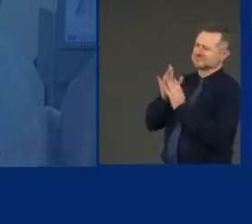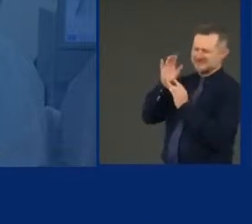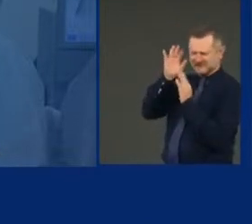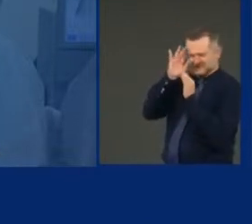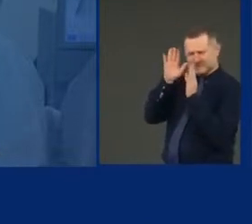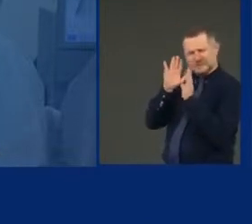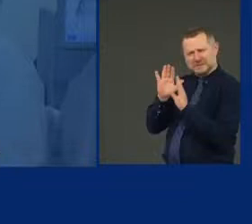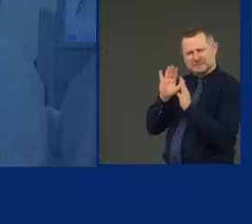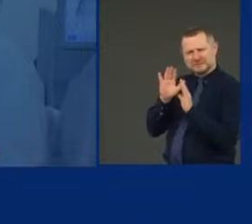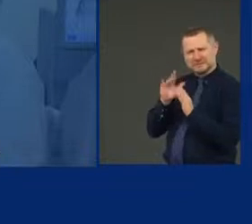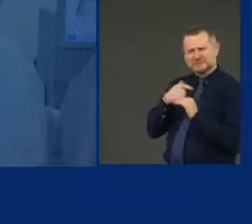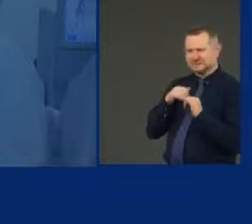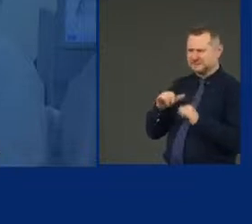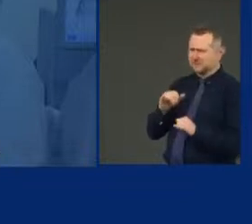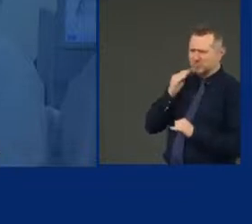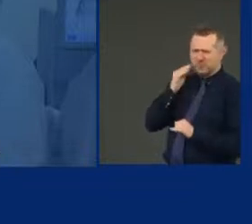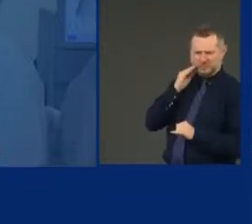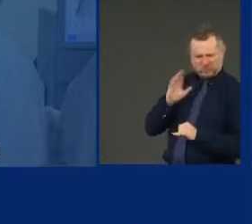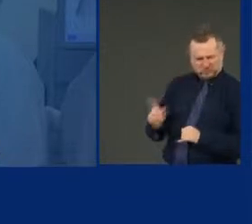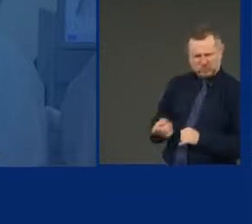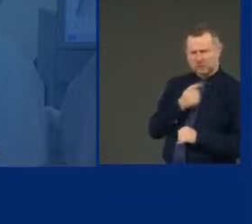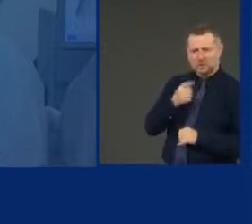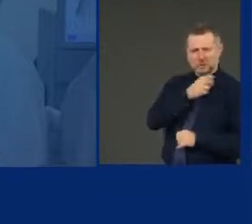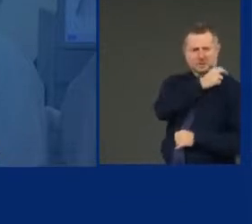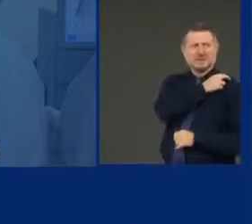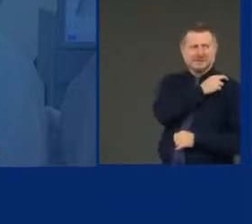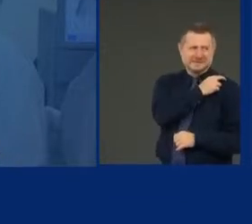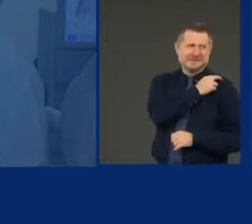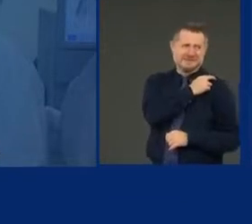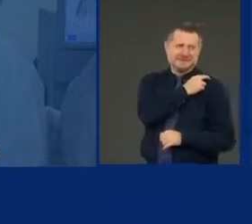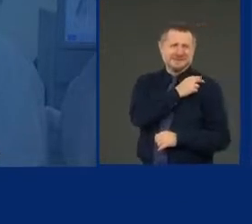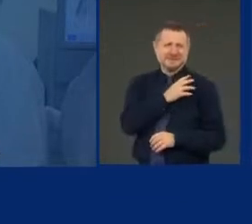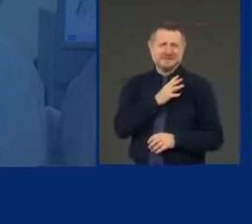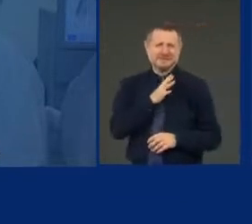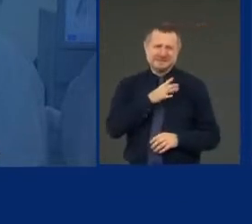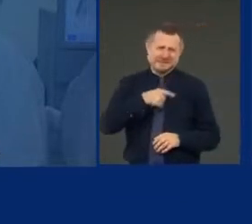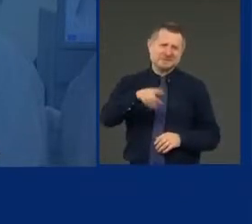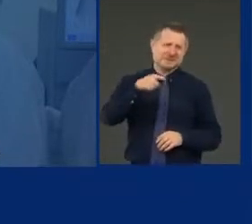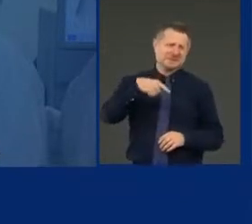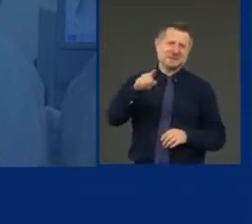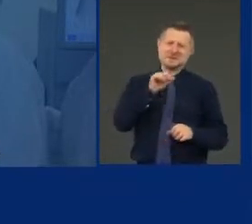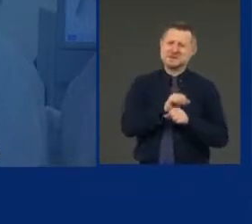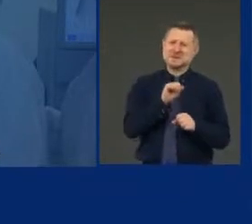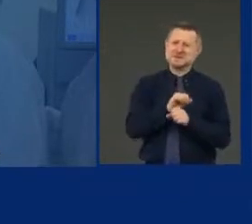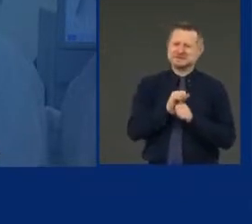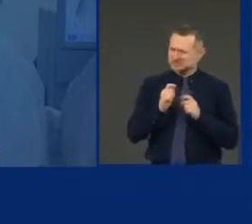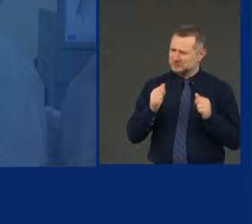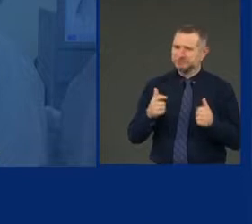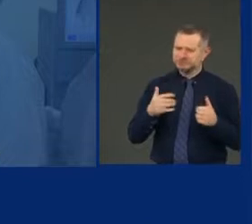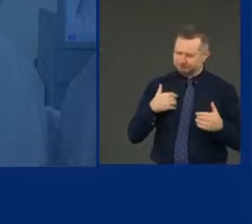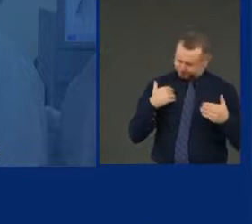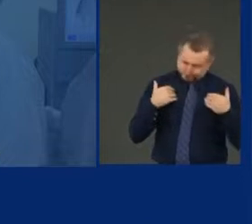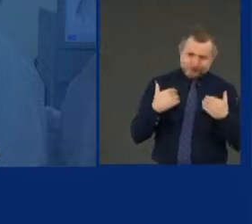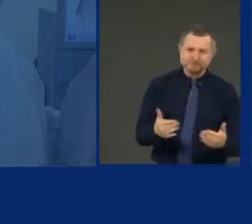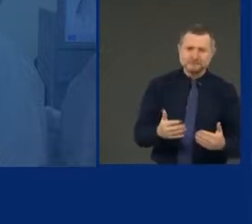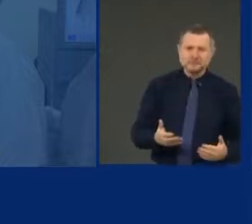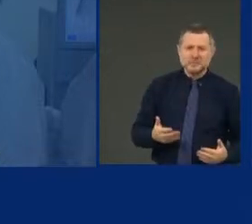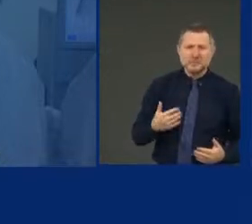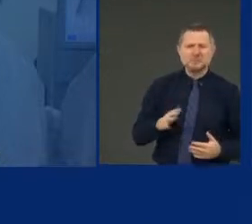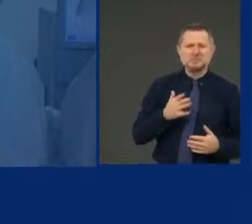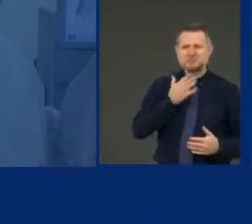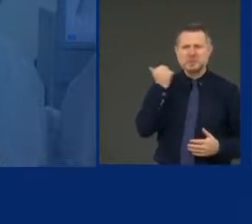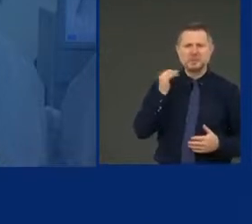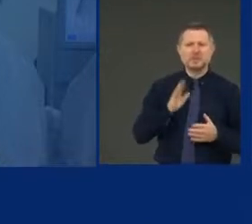Don't stay home. Rise up. Be stronger. Be better than you think you can be